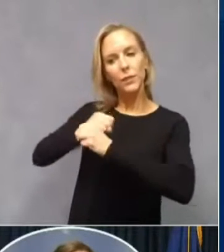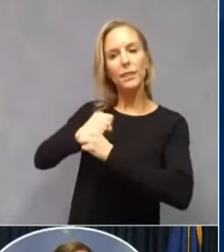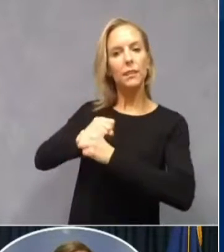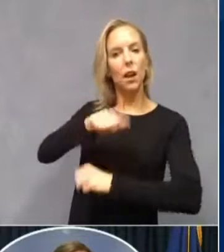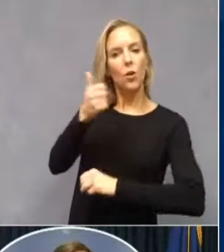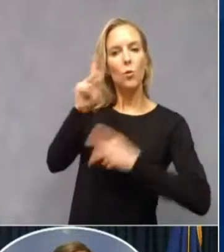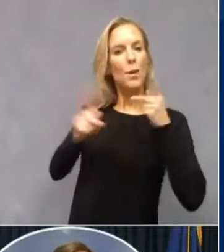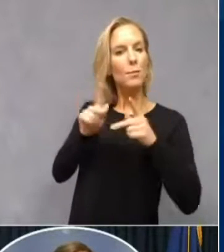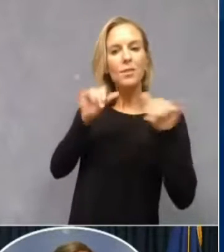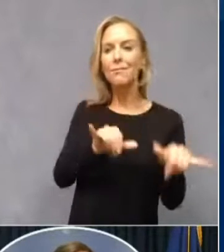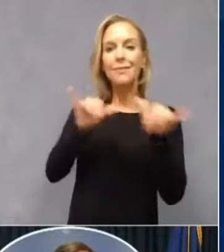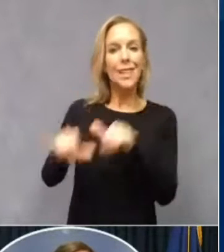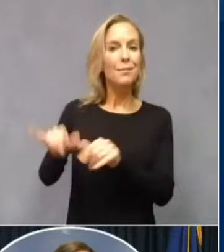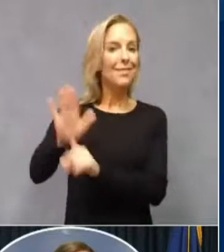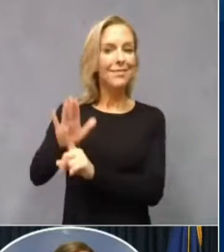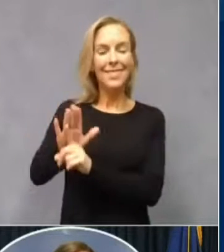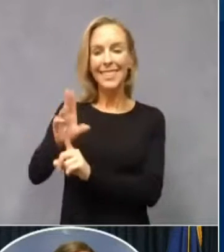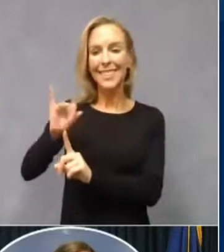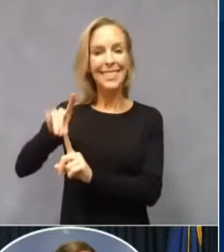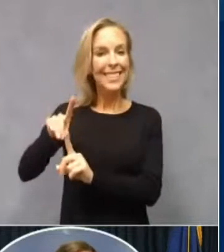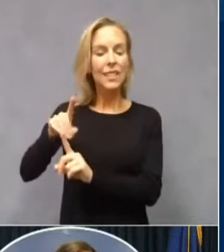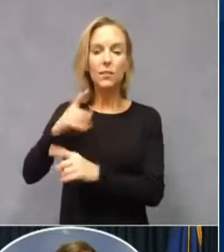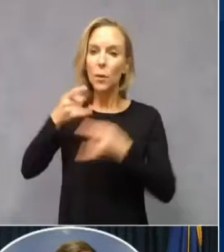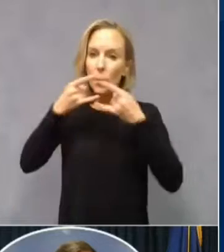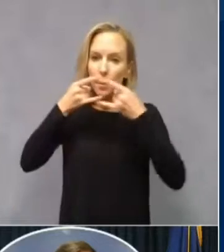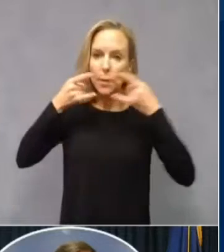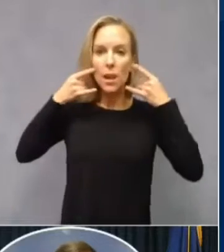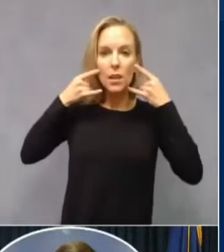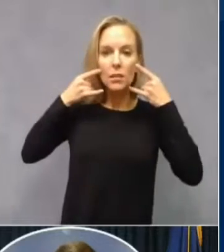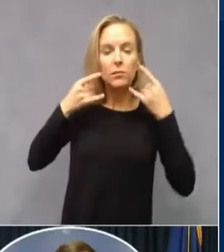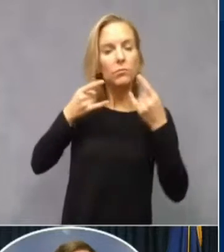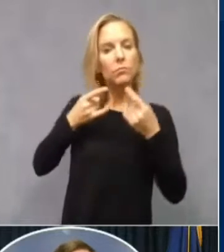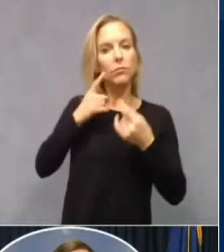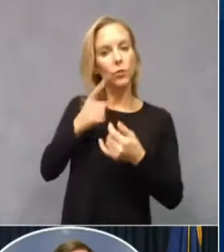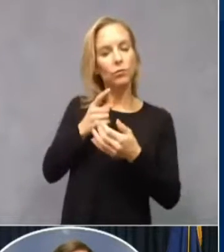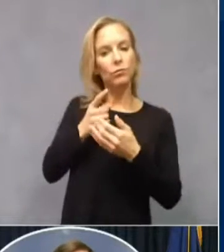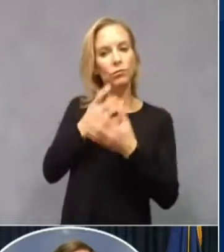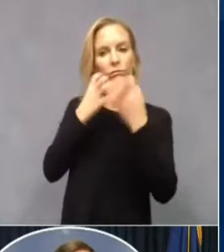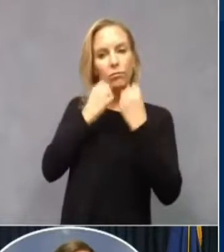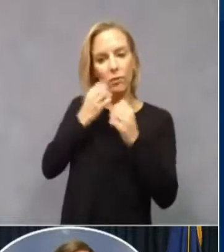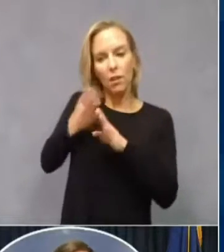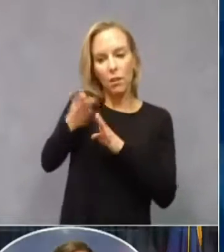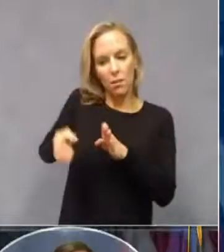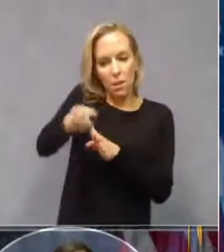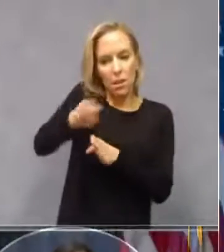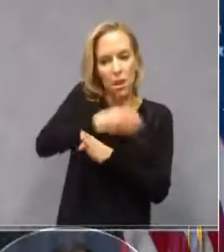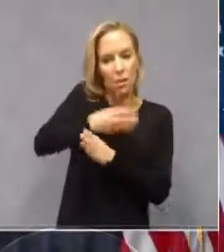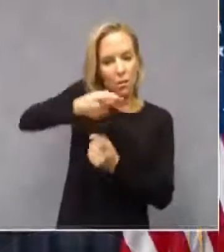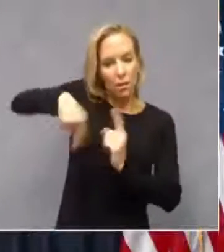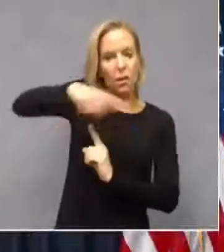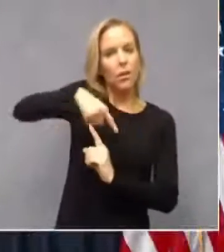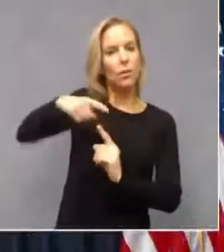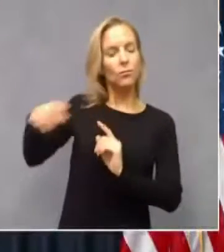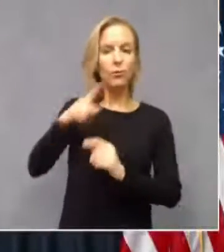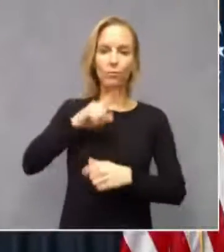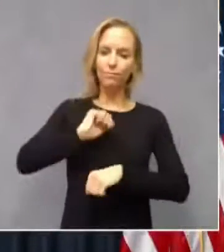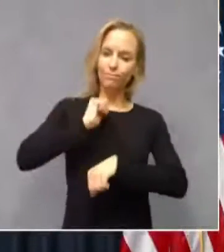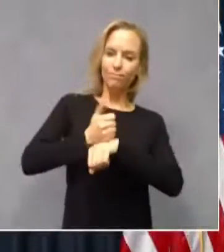going to wear masks. We're going to do right by our neighbor. We're going to live up to the example that he set for all of